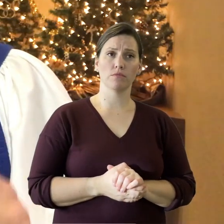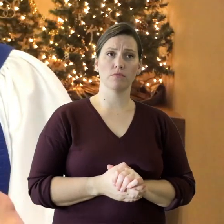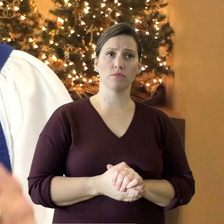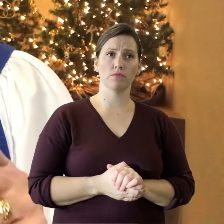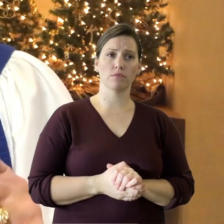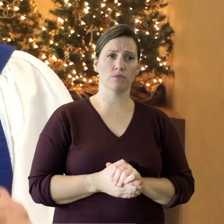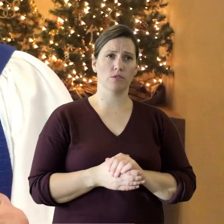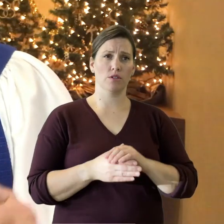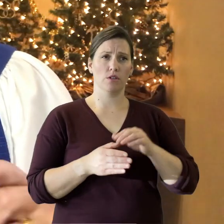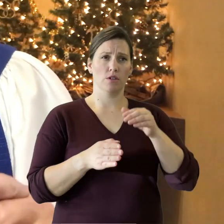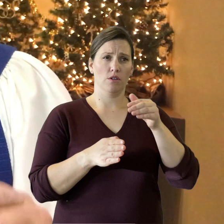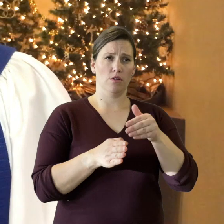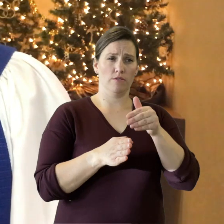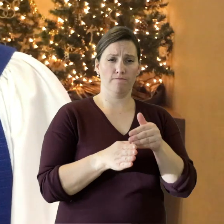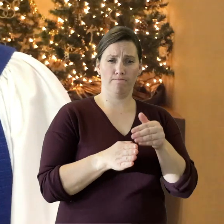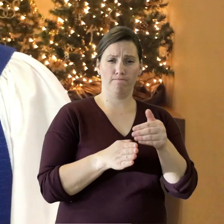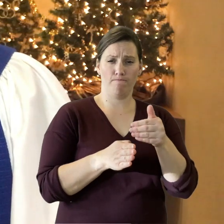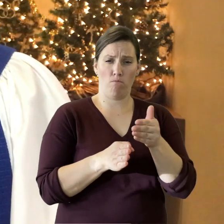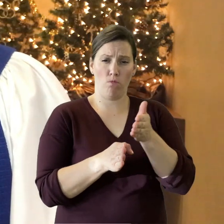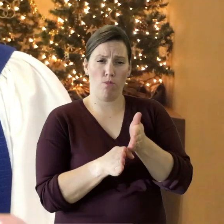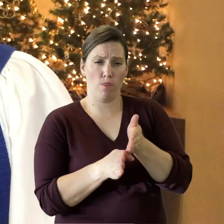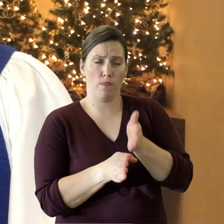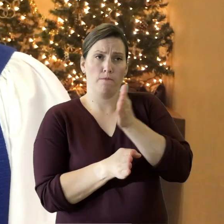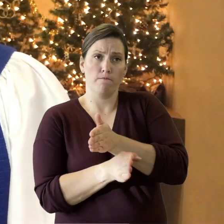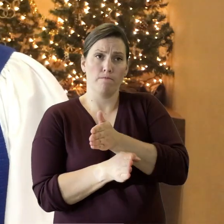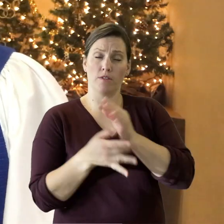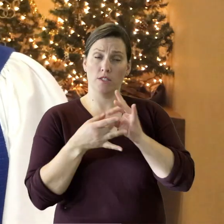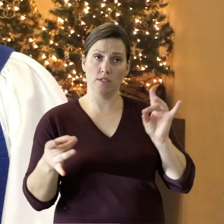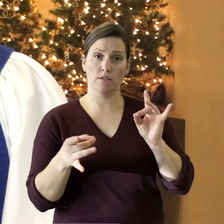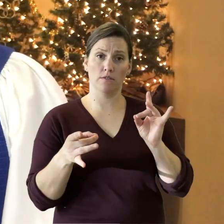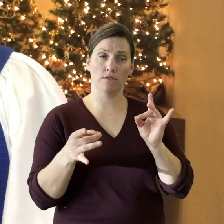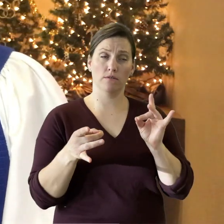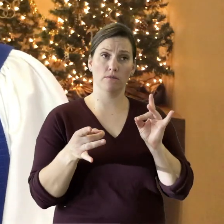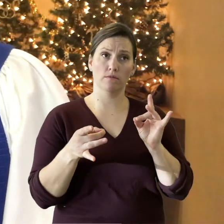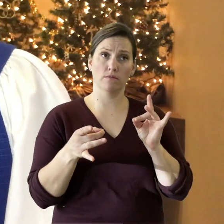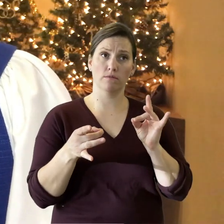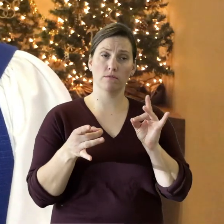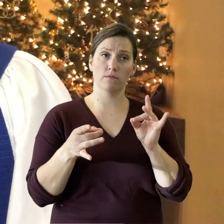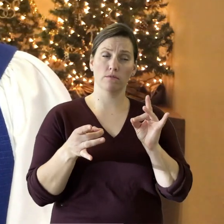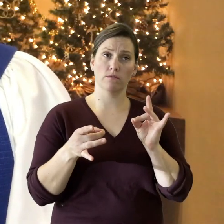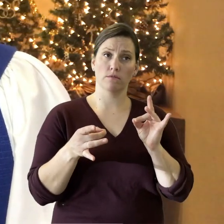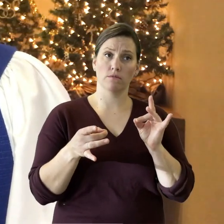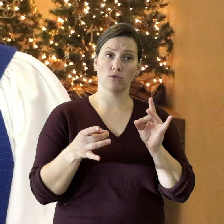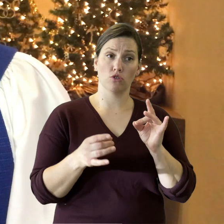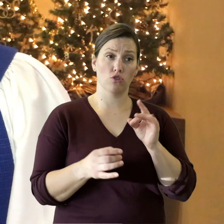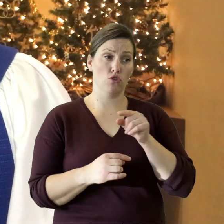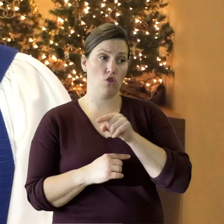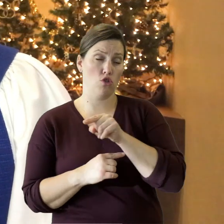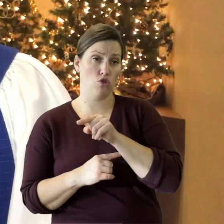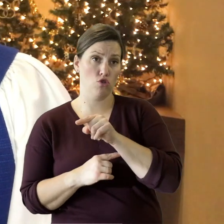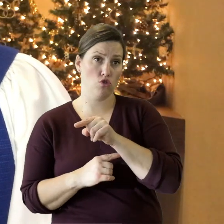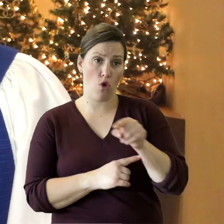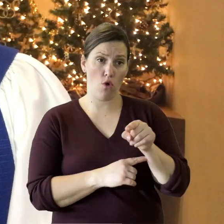The very next verse says this. So they will put my